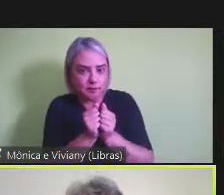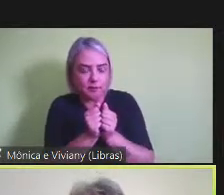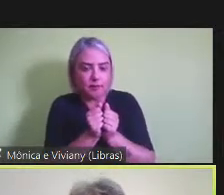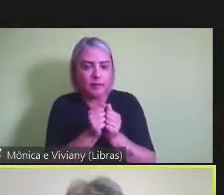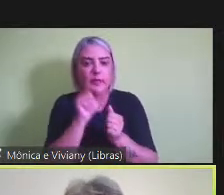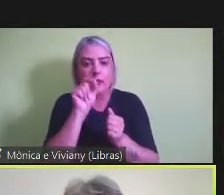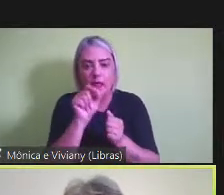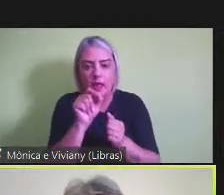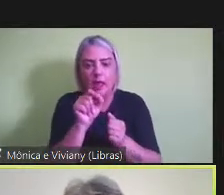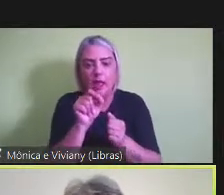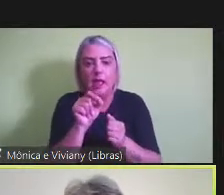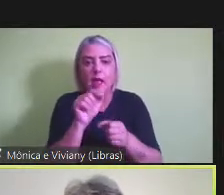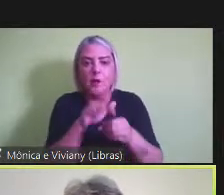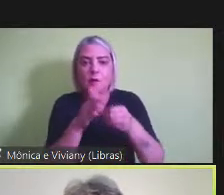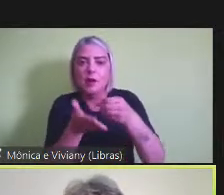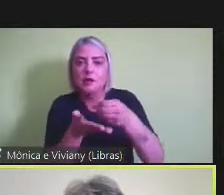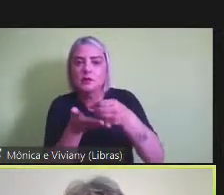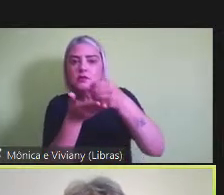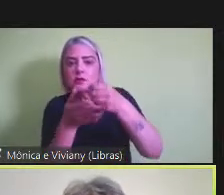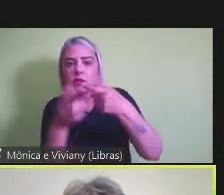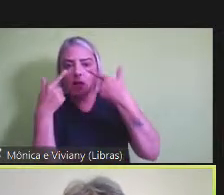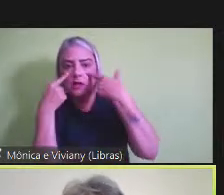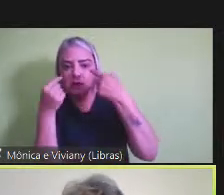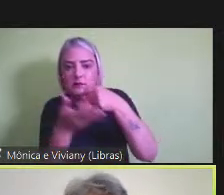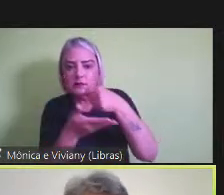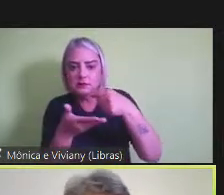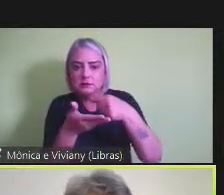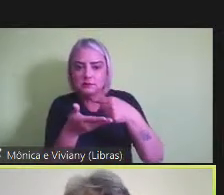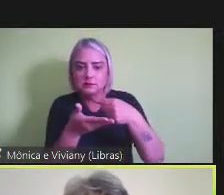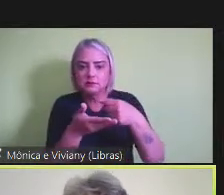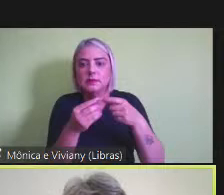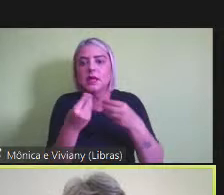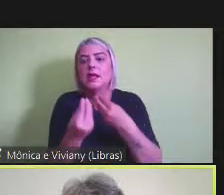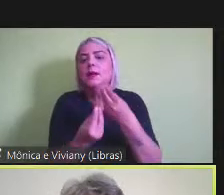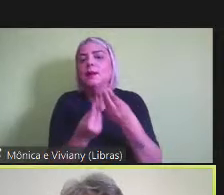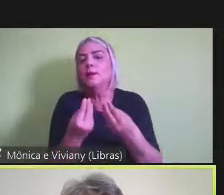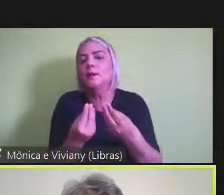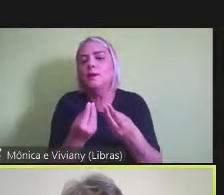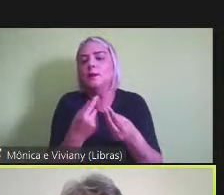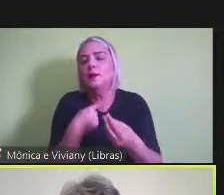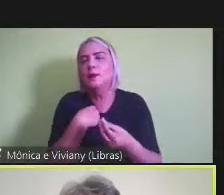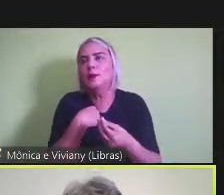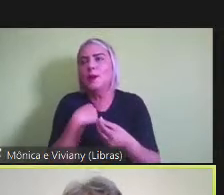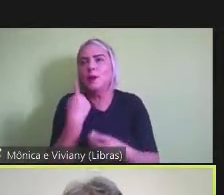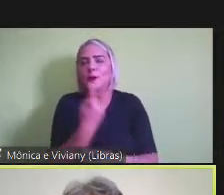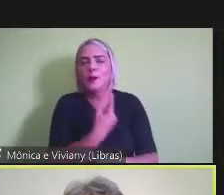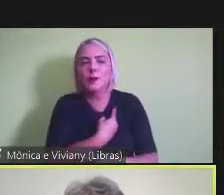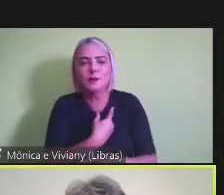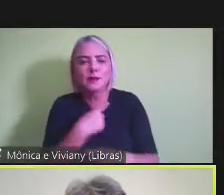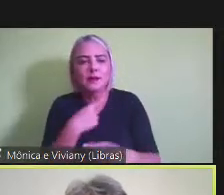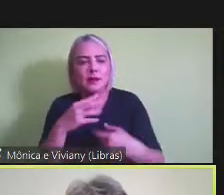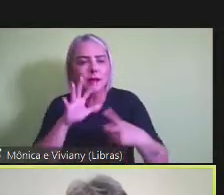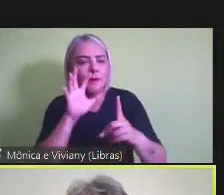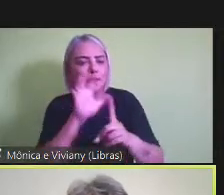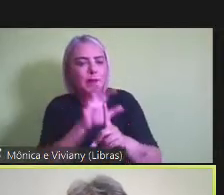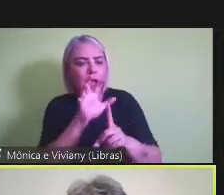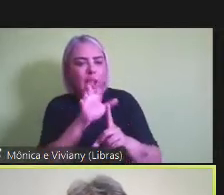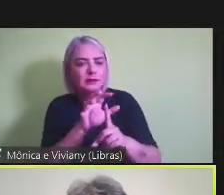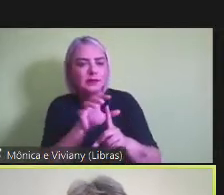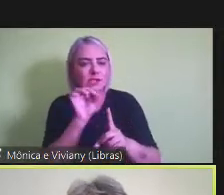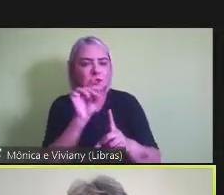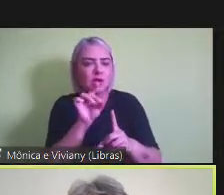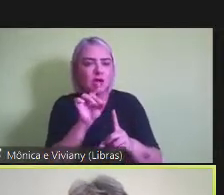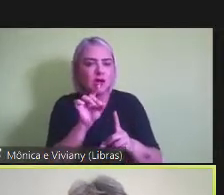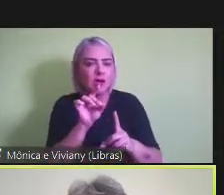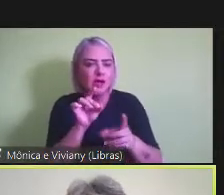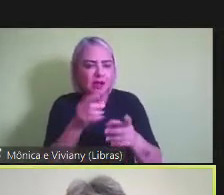to food, to be together, because cohesion is important for primary health care? And how do we cause or how do we